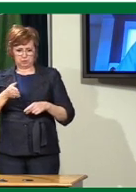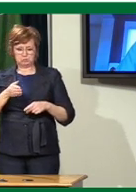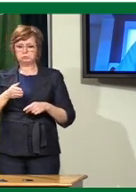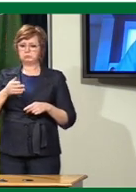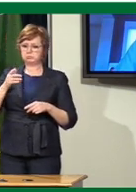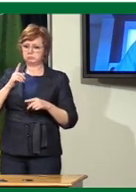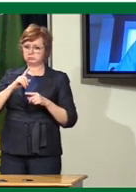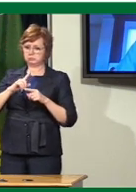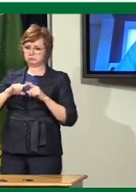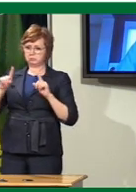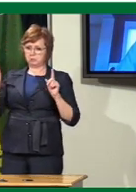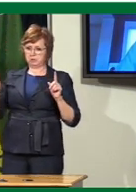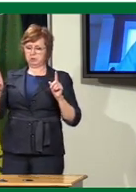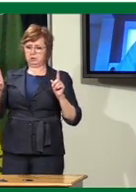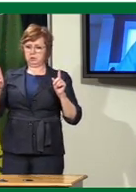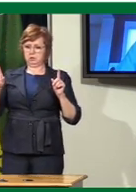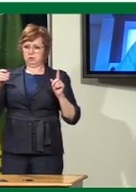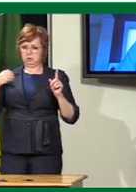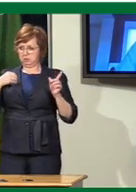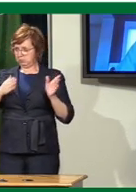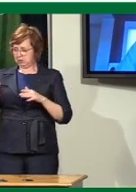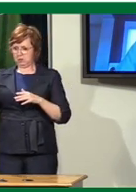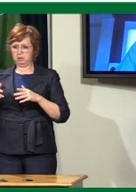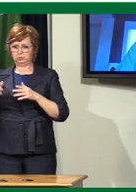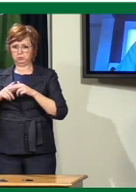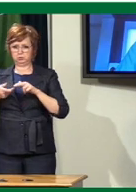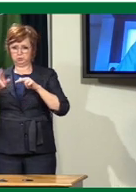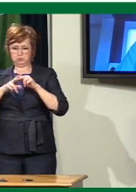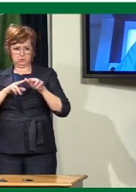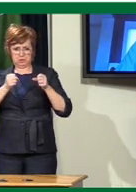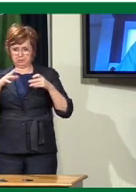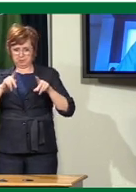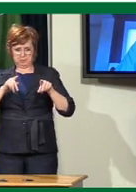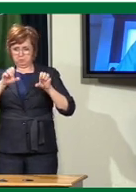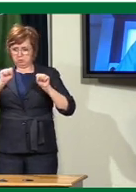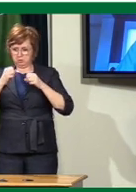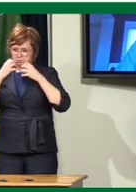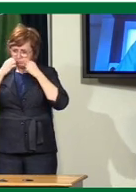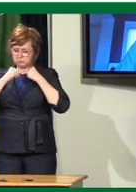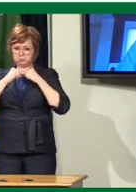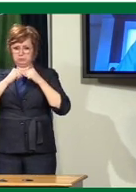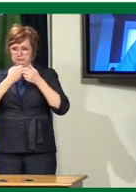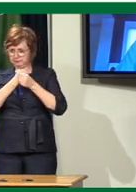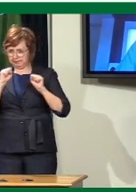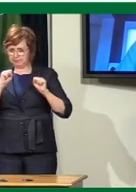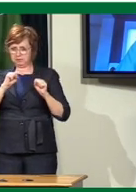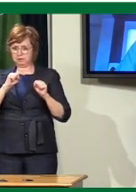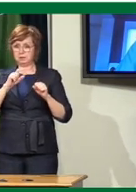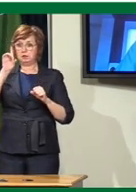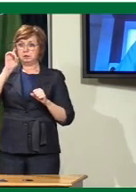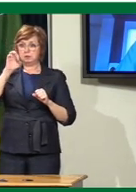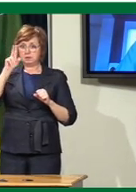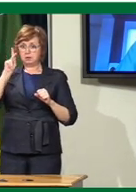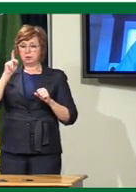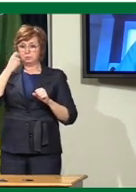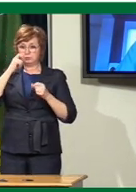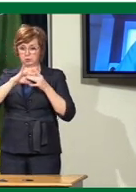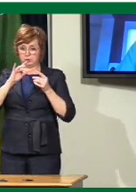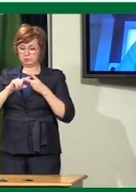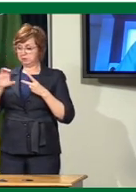to be able to increase how many more people we can look after safely. But as Derek said, and as Scott